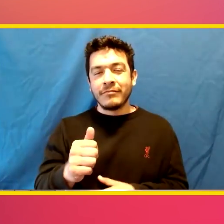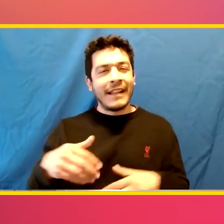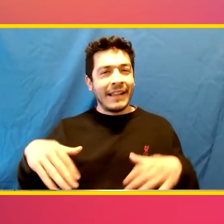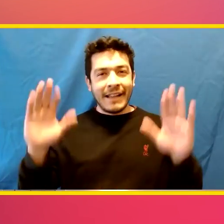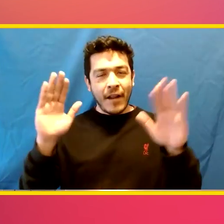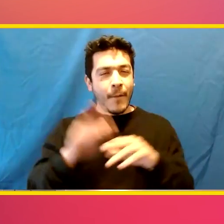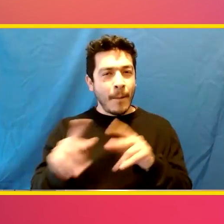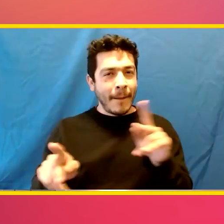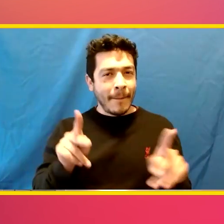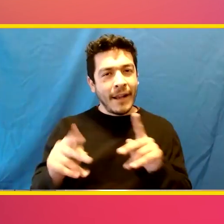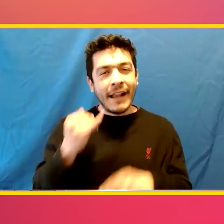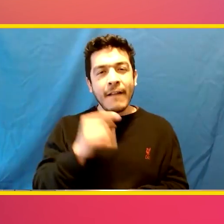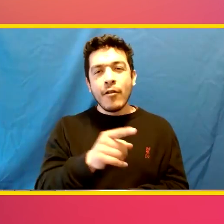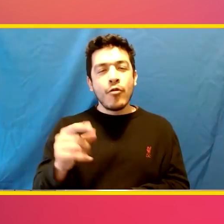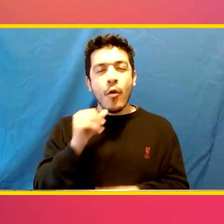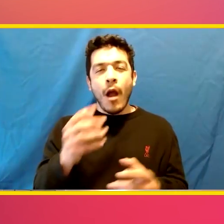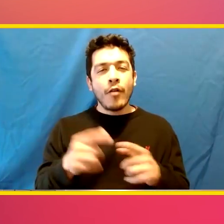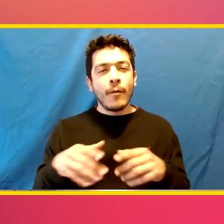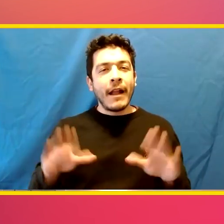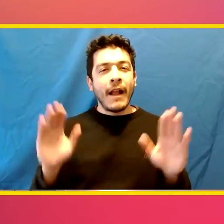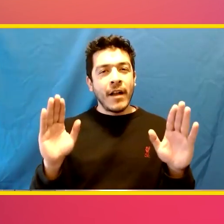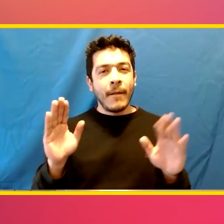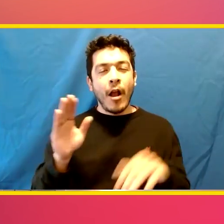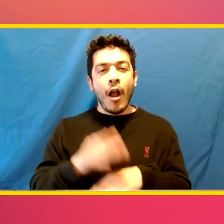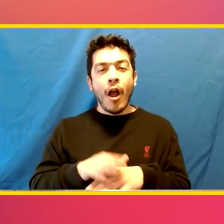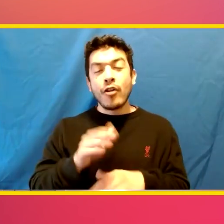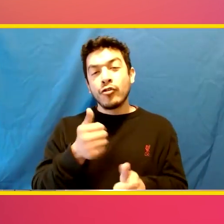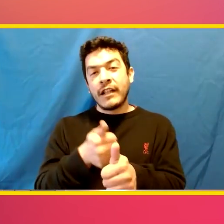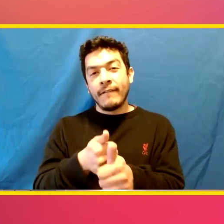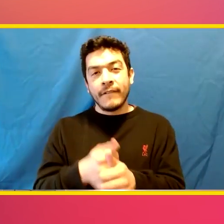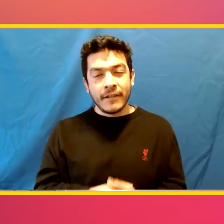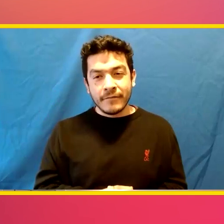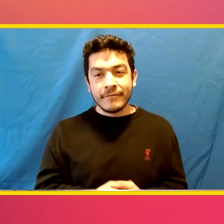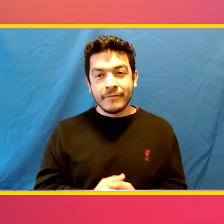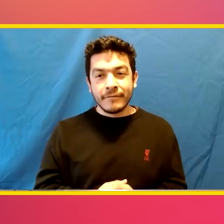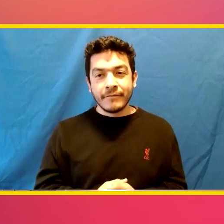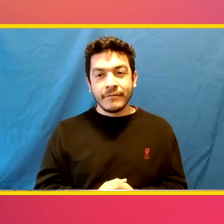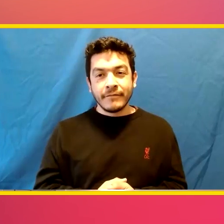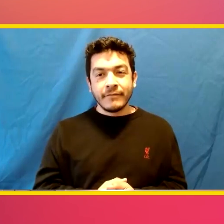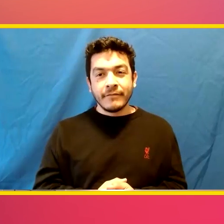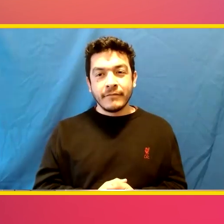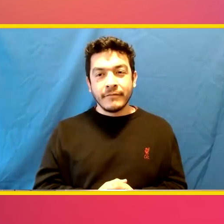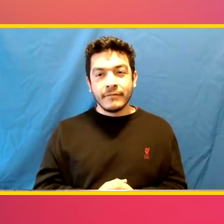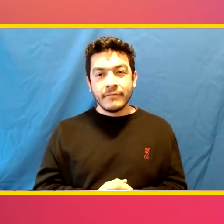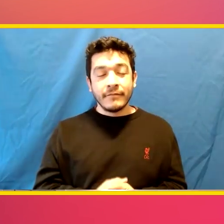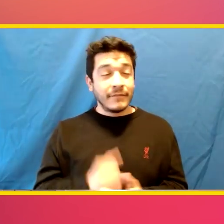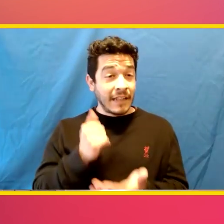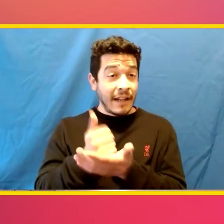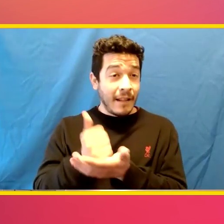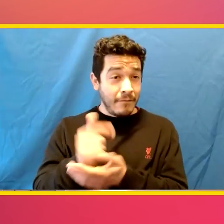give up on people if you wouldn't want to be given up on yourself. Is that useful at